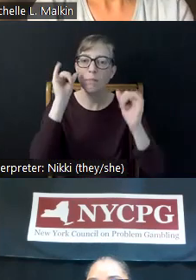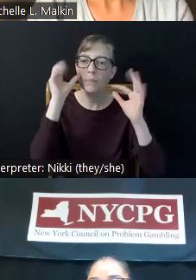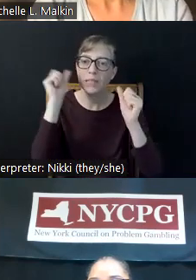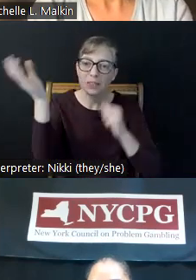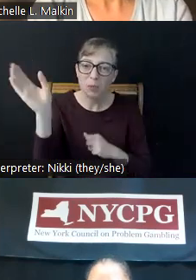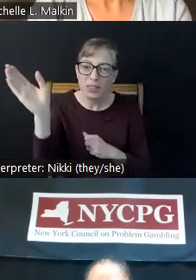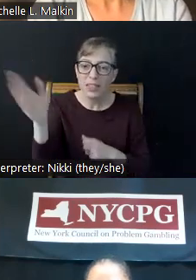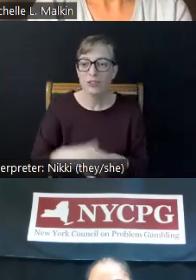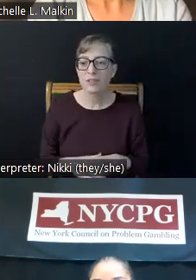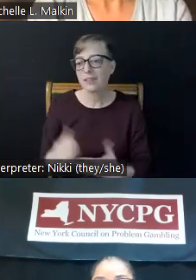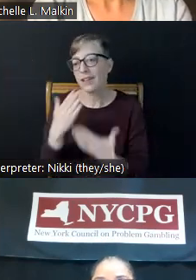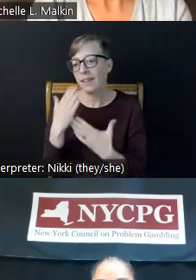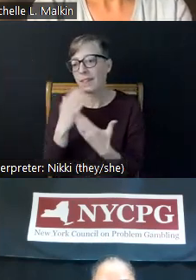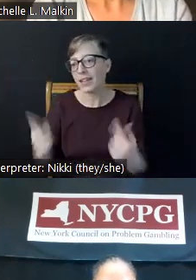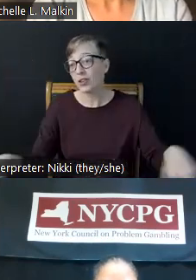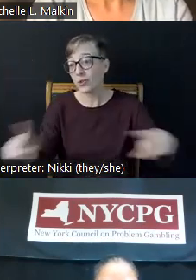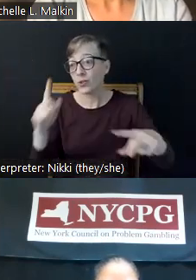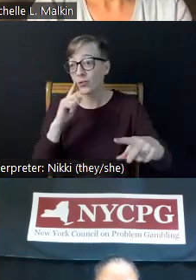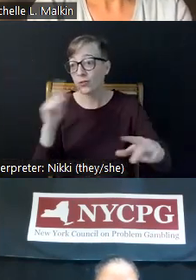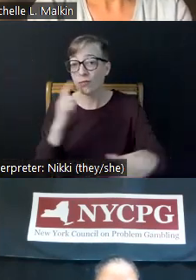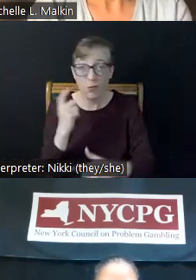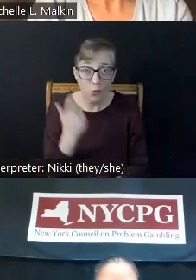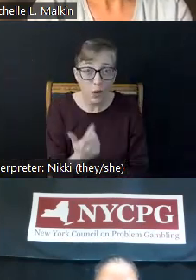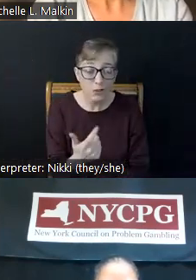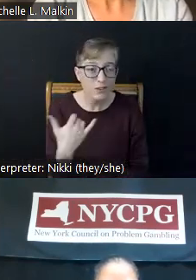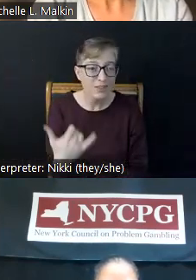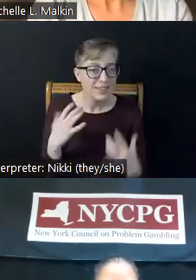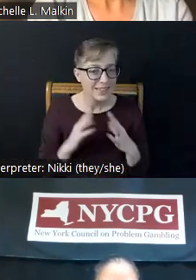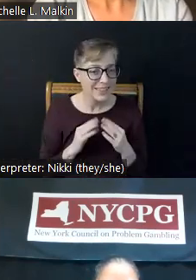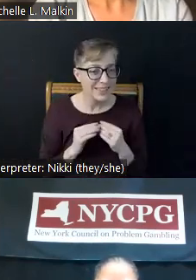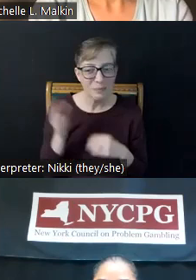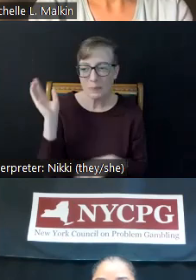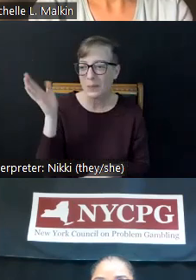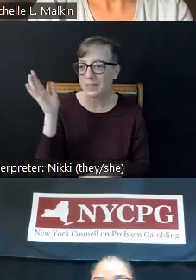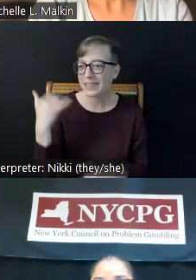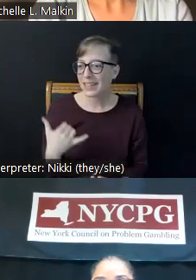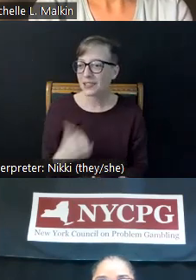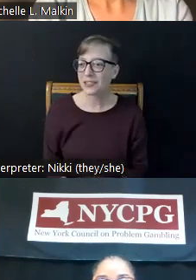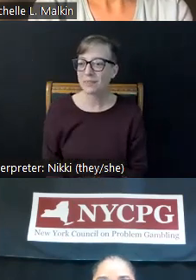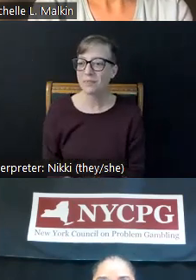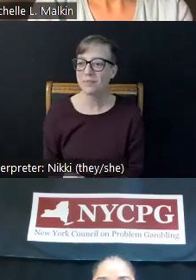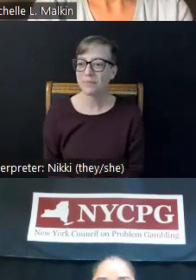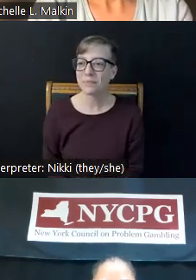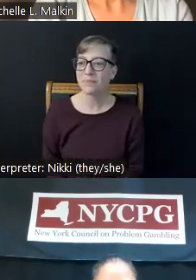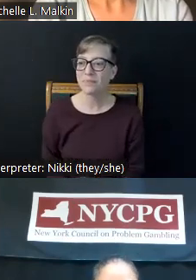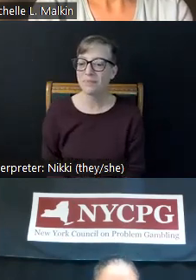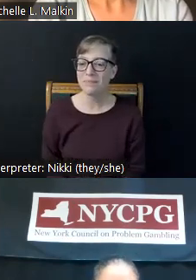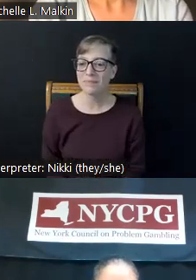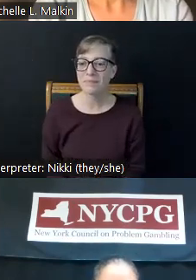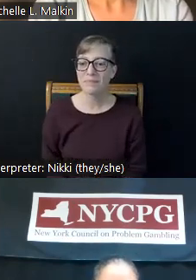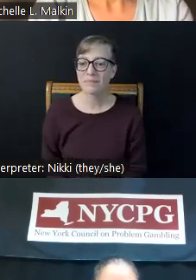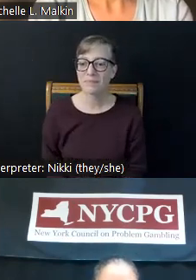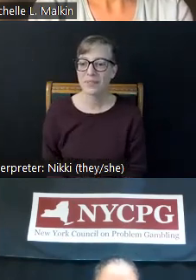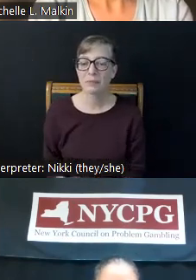that have attended this particular session, and it was full of great